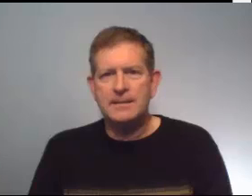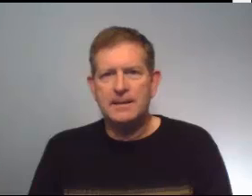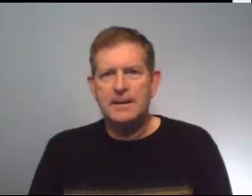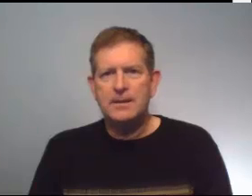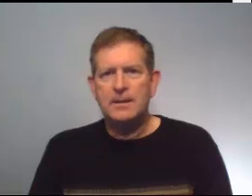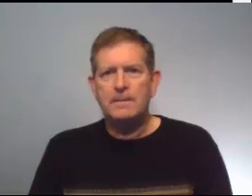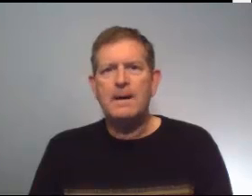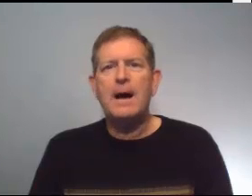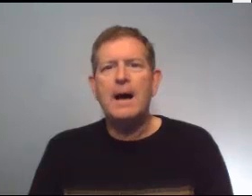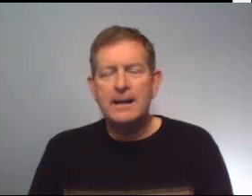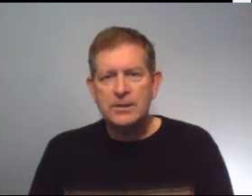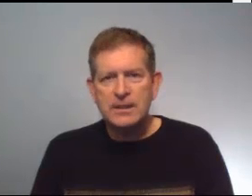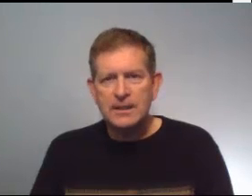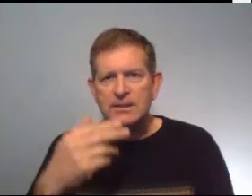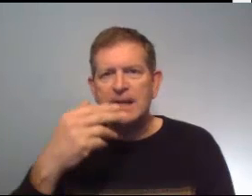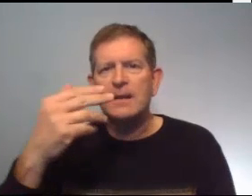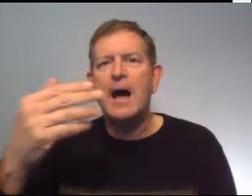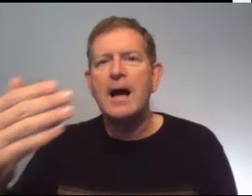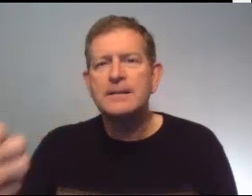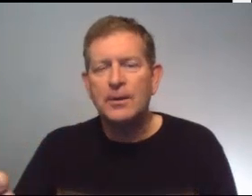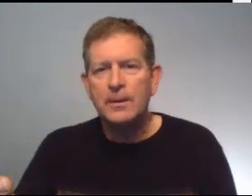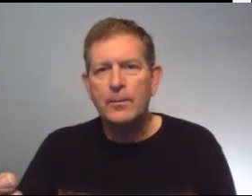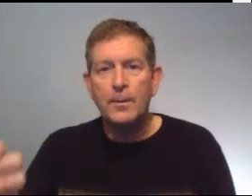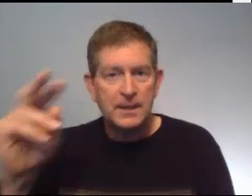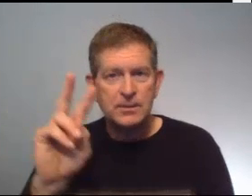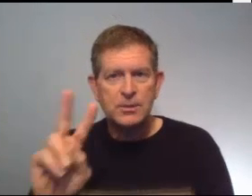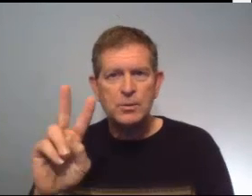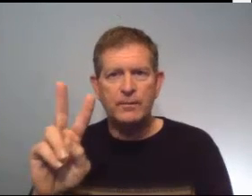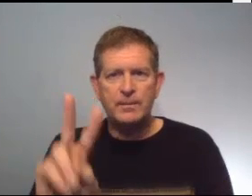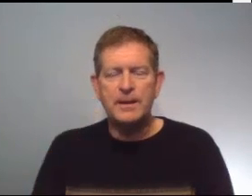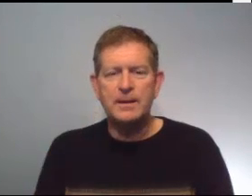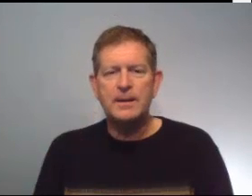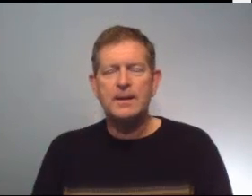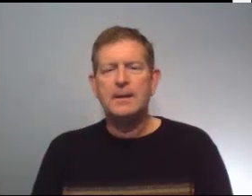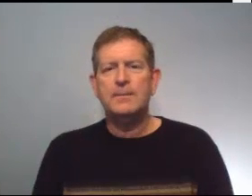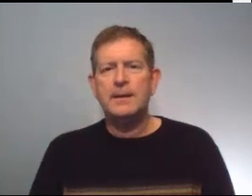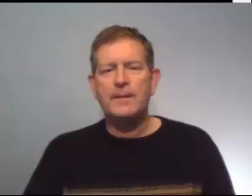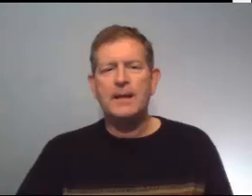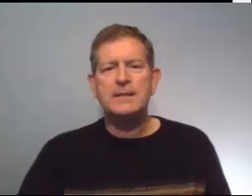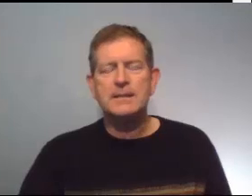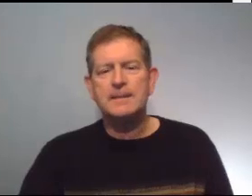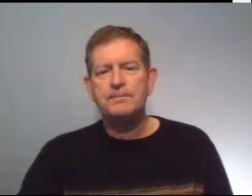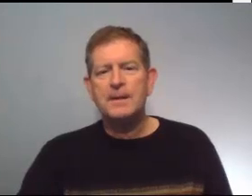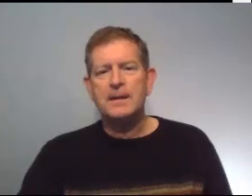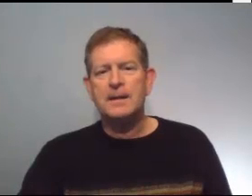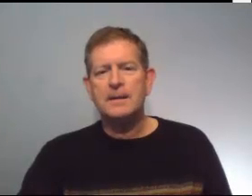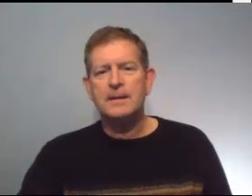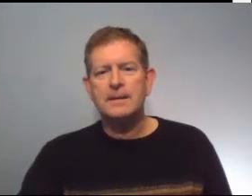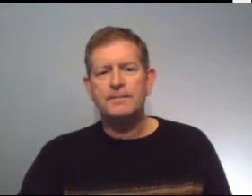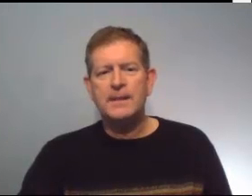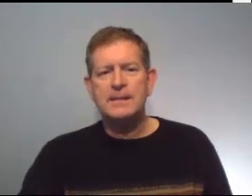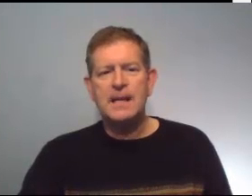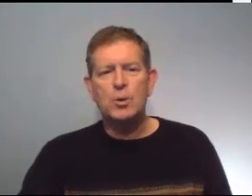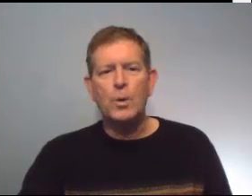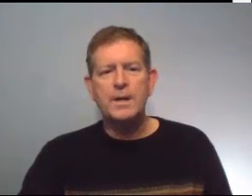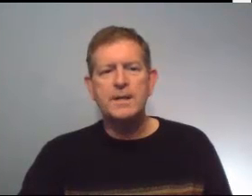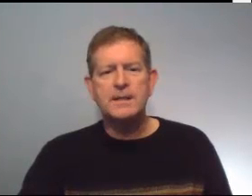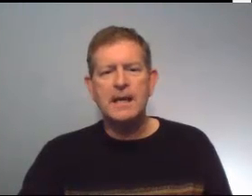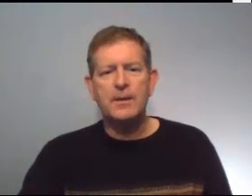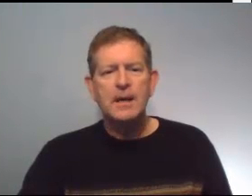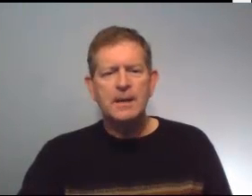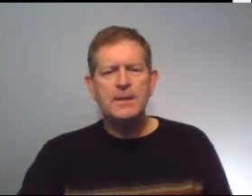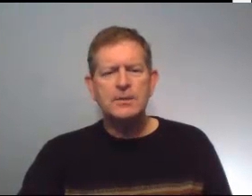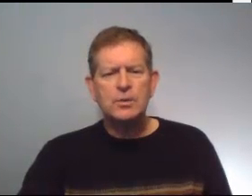la iglesia. Va. I just extended the a sound a little bit more because there are two of them there. But nonetheless, they tend to